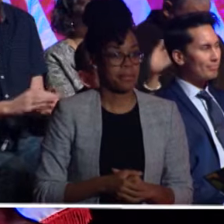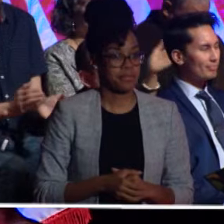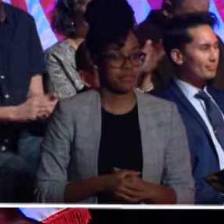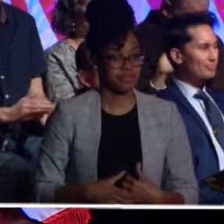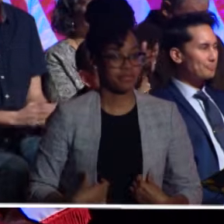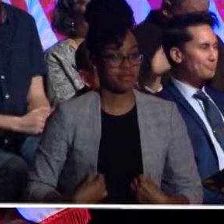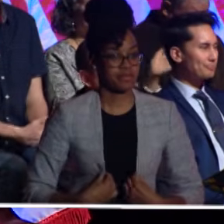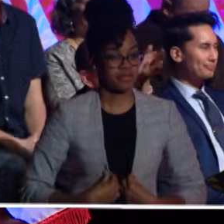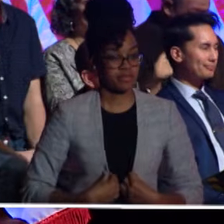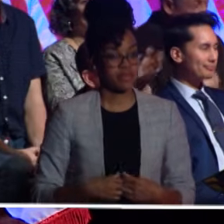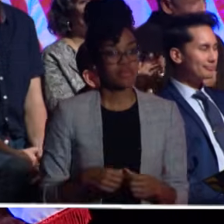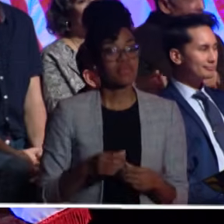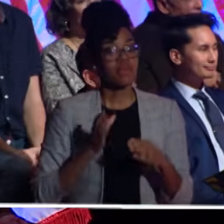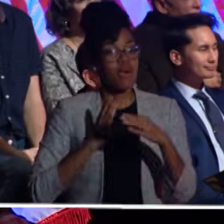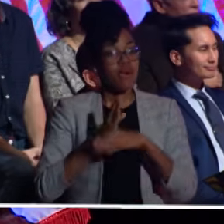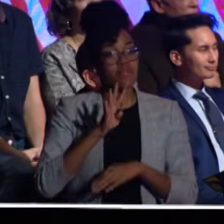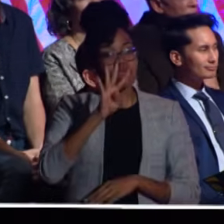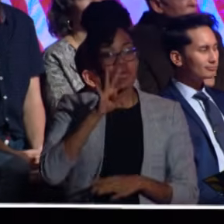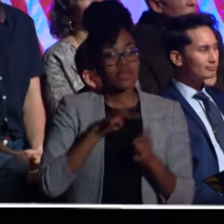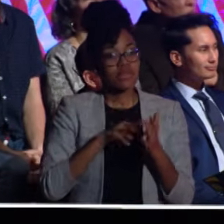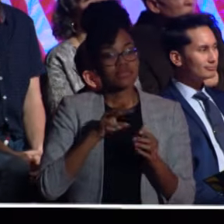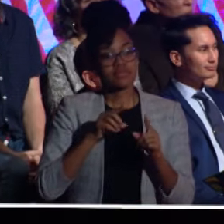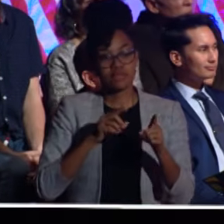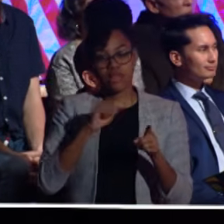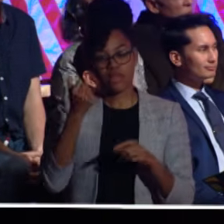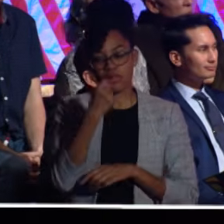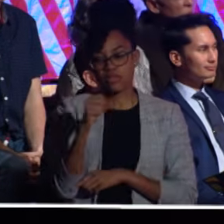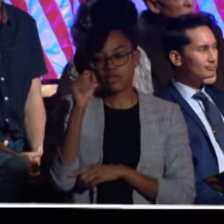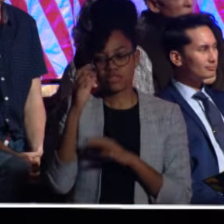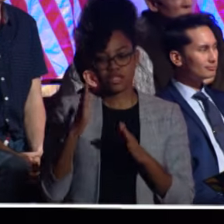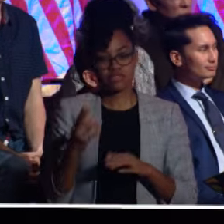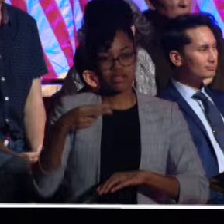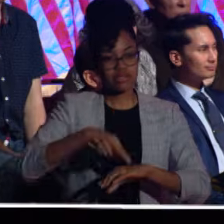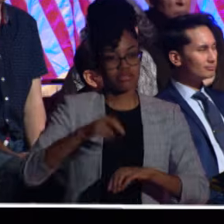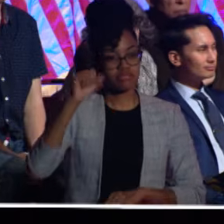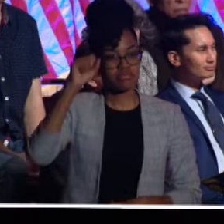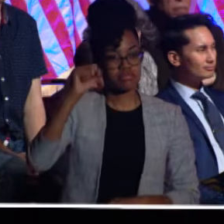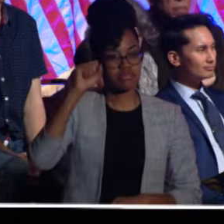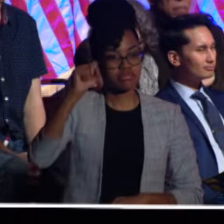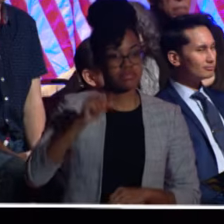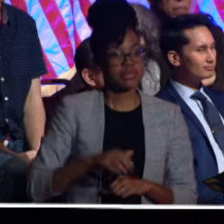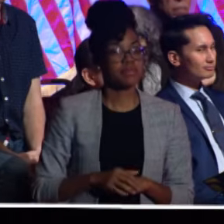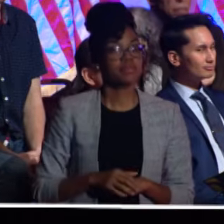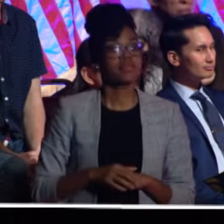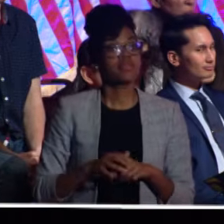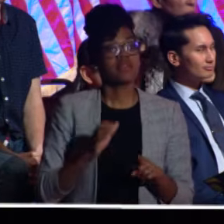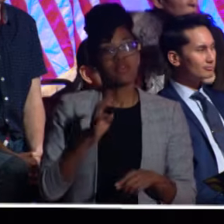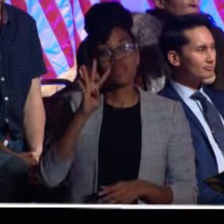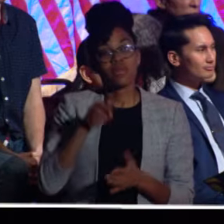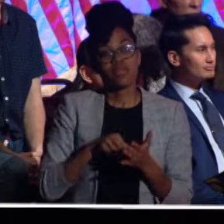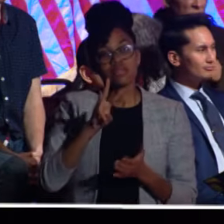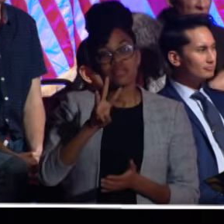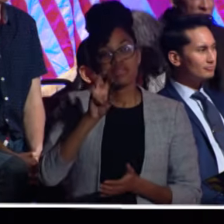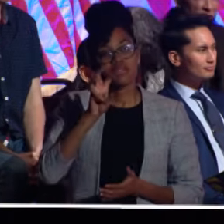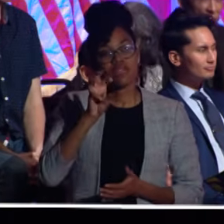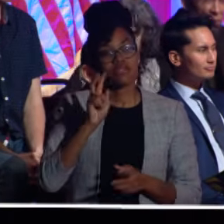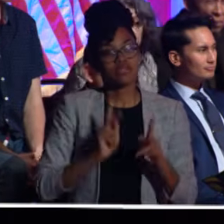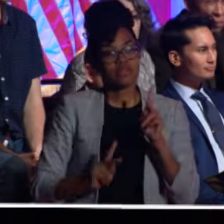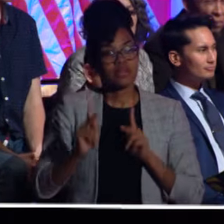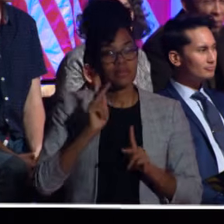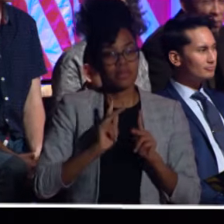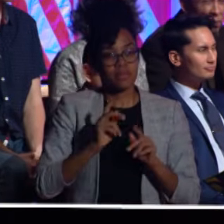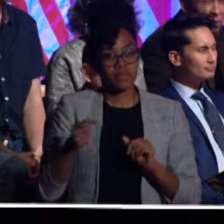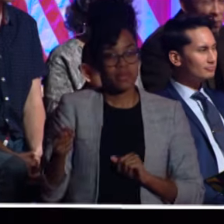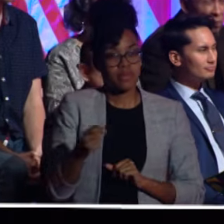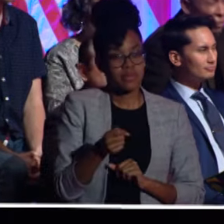Over 4,600 families have exited shelter to permanent housing, and nearly